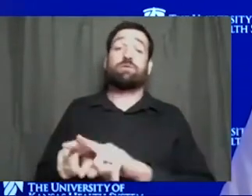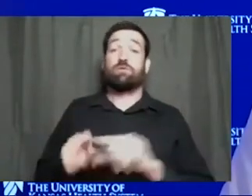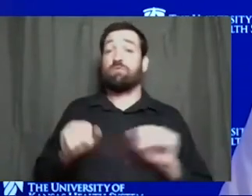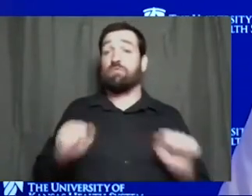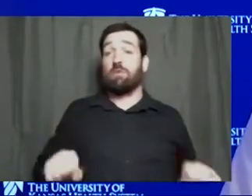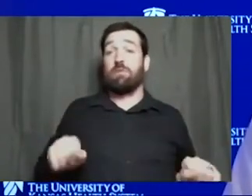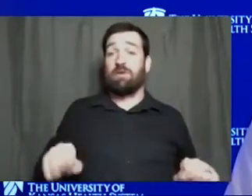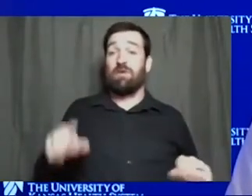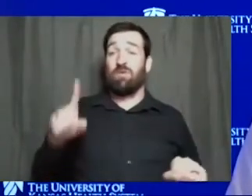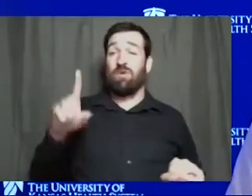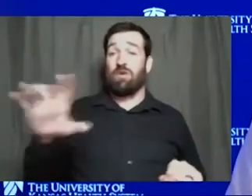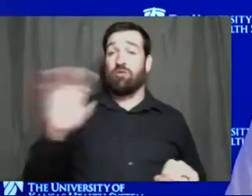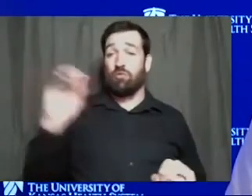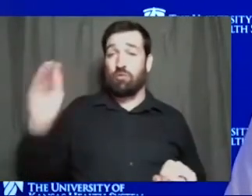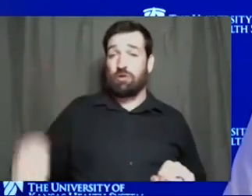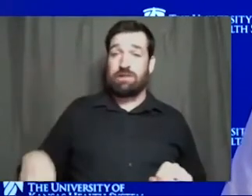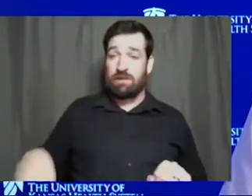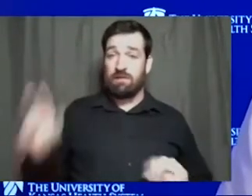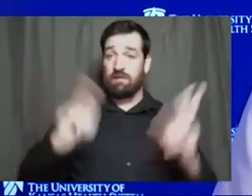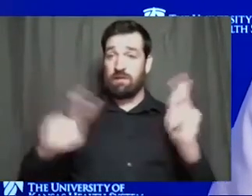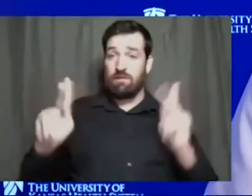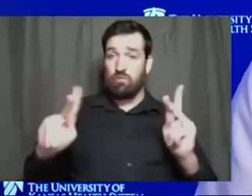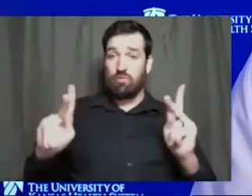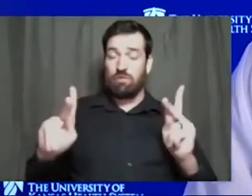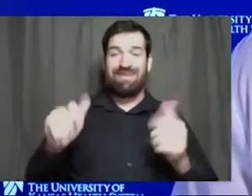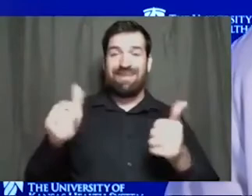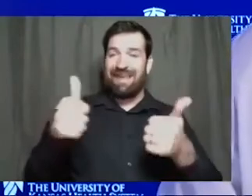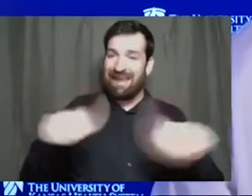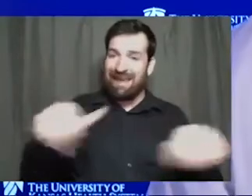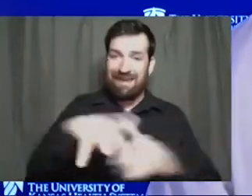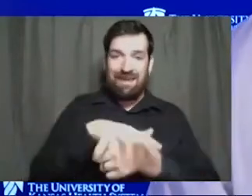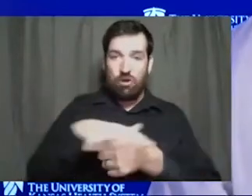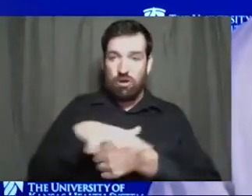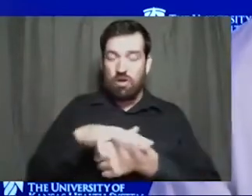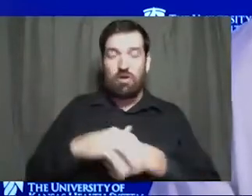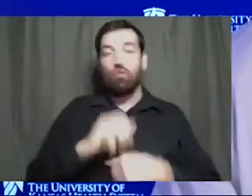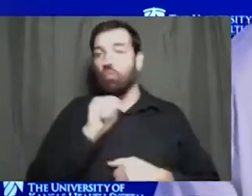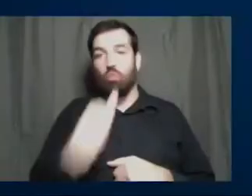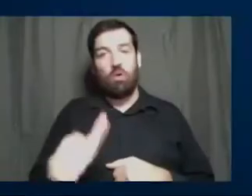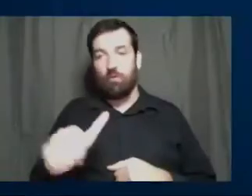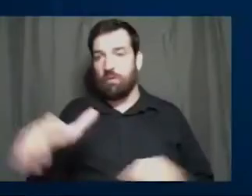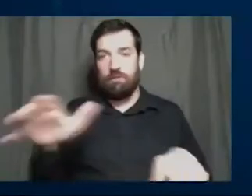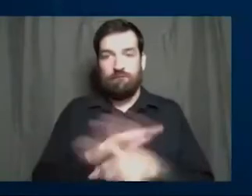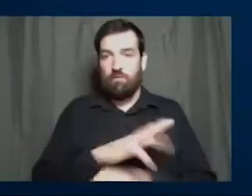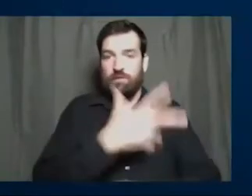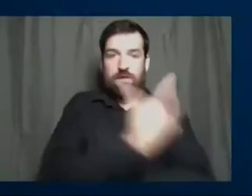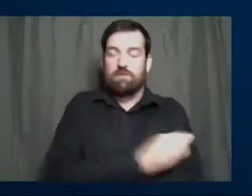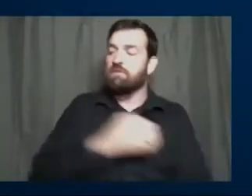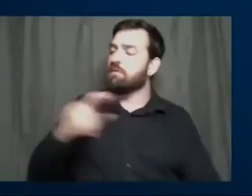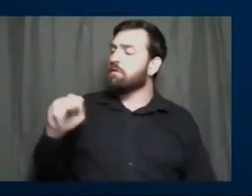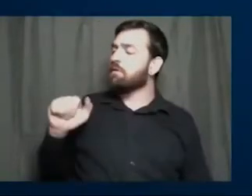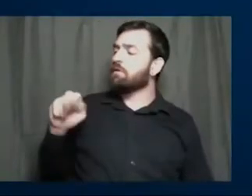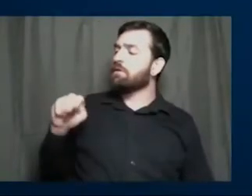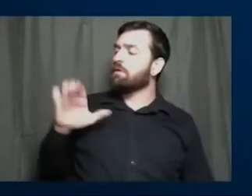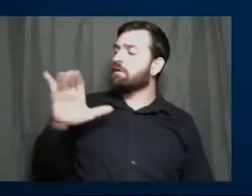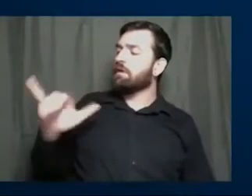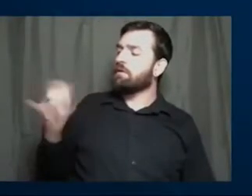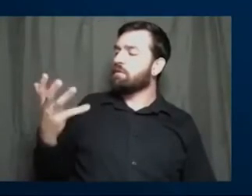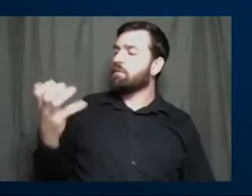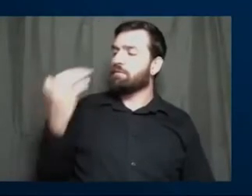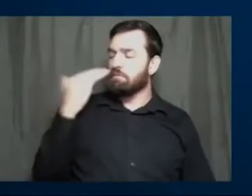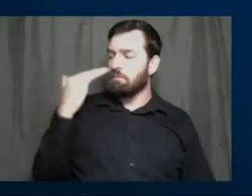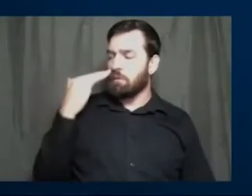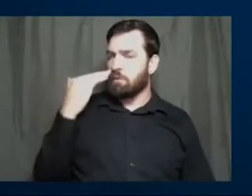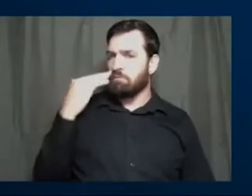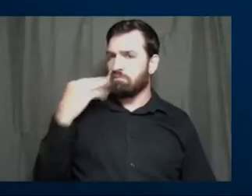people in any particular given area are not going to be fully vaccinated. Nancy wants to know, she says, if you could just clarify this for her. She